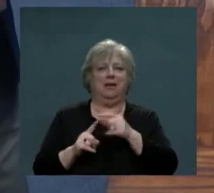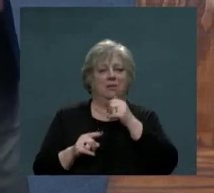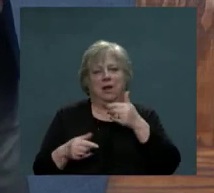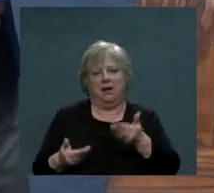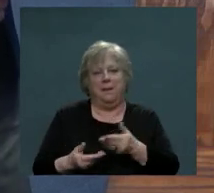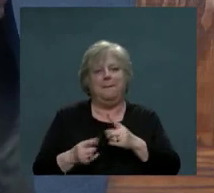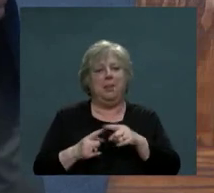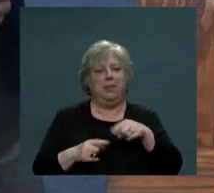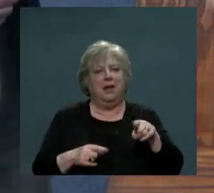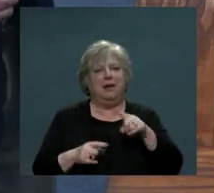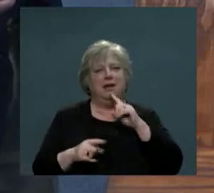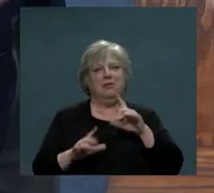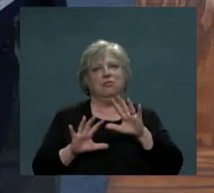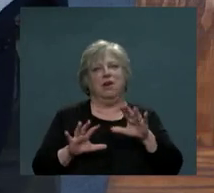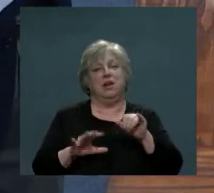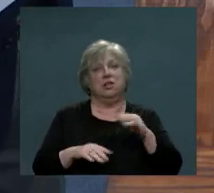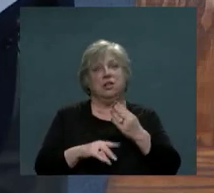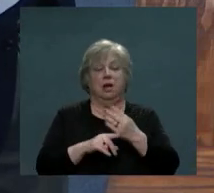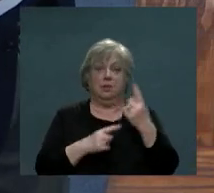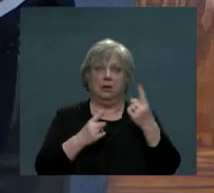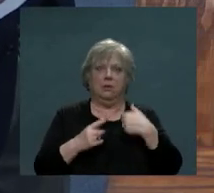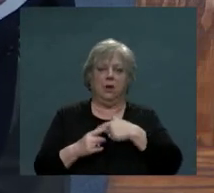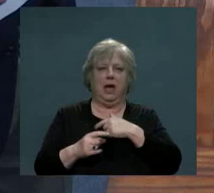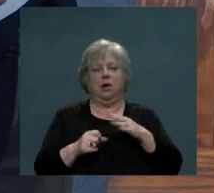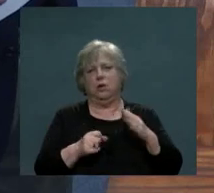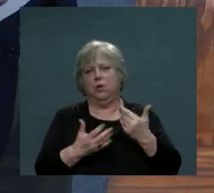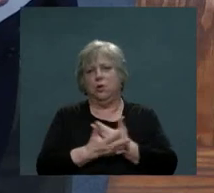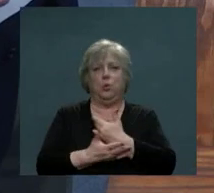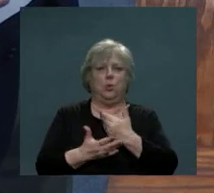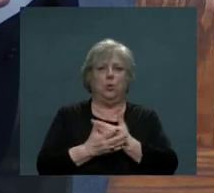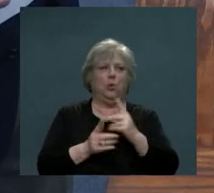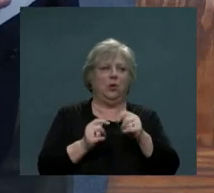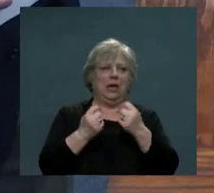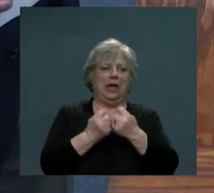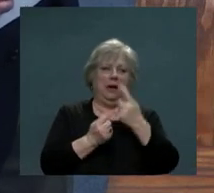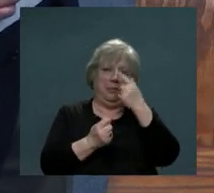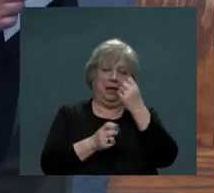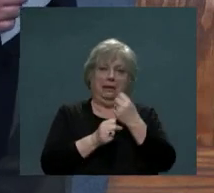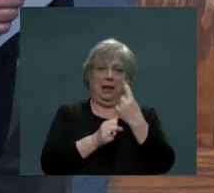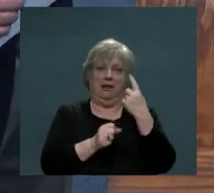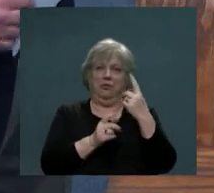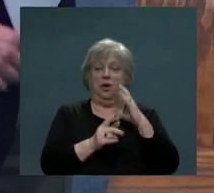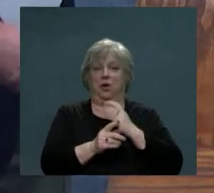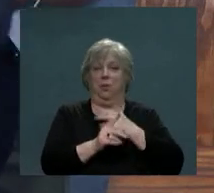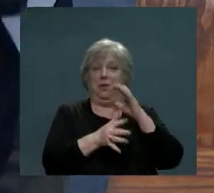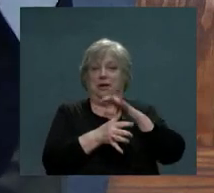job considering we had a brand new team this year because we had seniors graduate. But thank you.